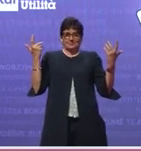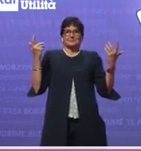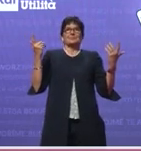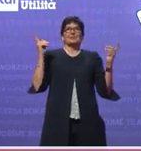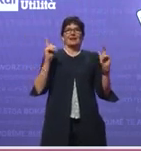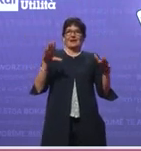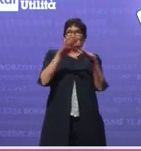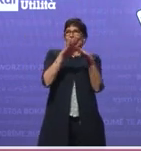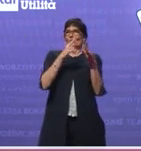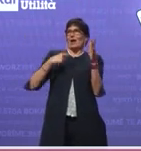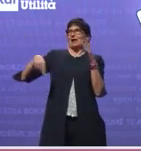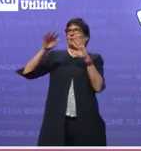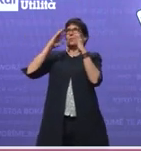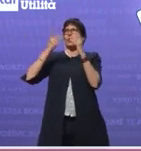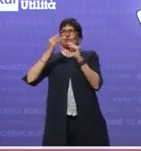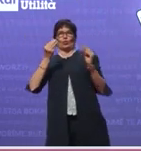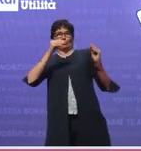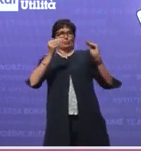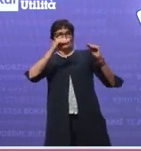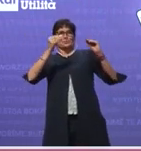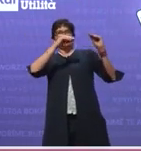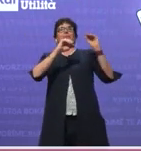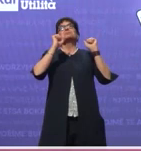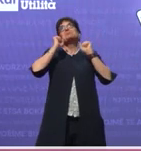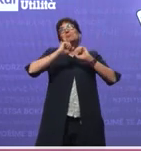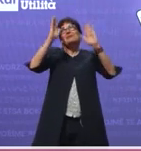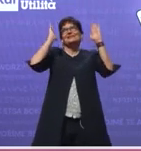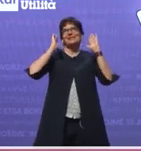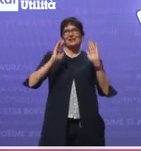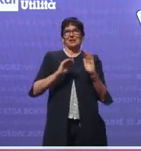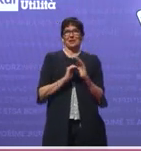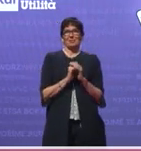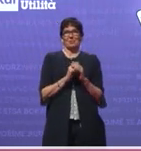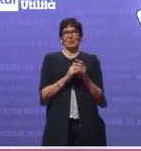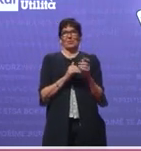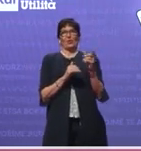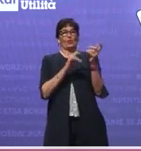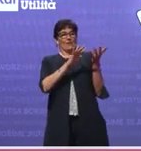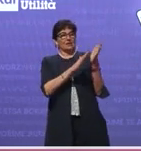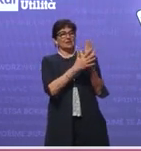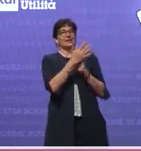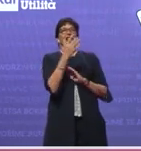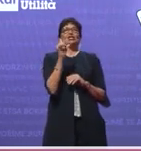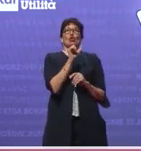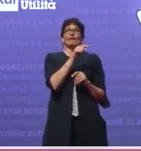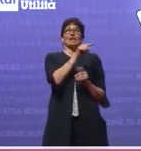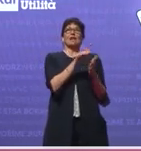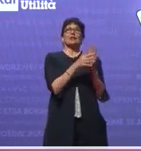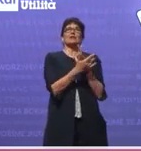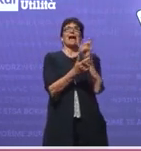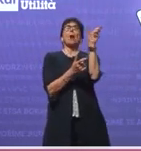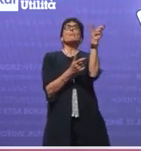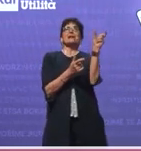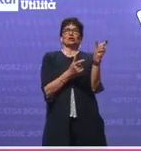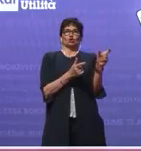persona to Sophia, an adaptive, evolving, generative persona with real artificial intelligence, but a